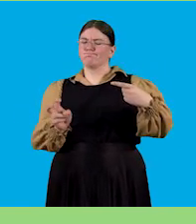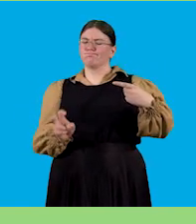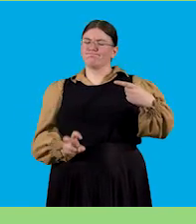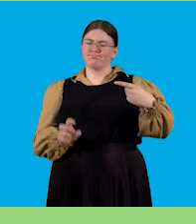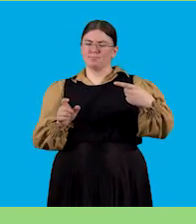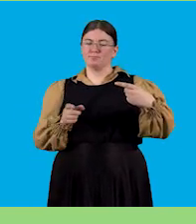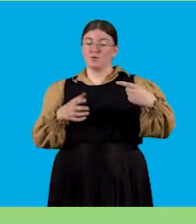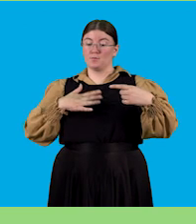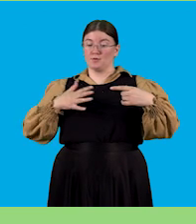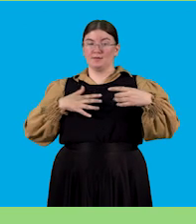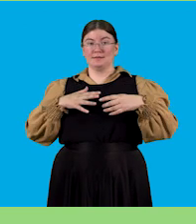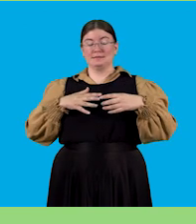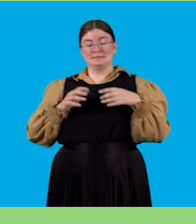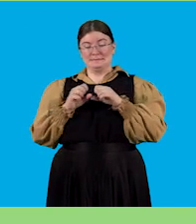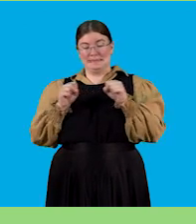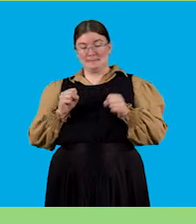the respiratory system.